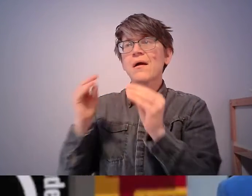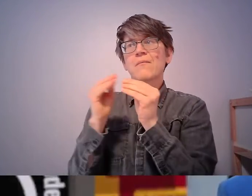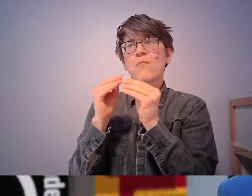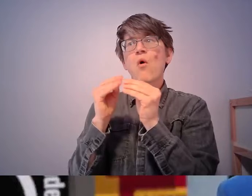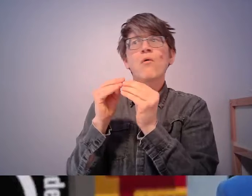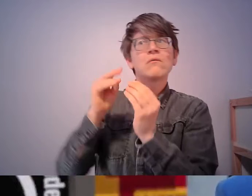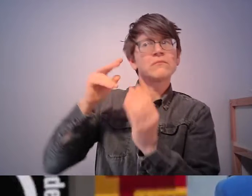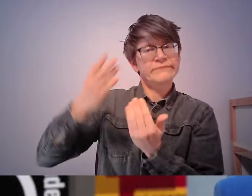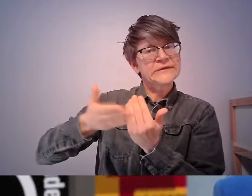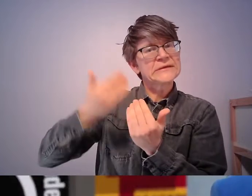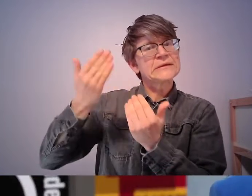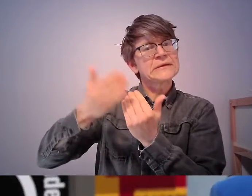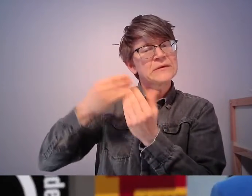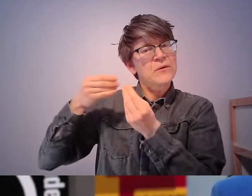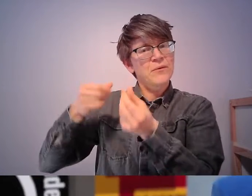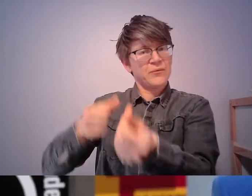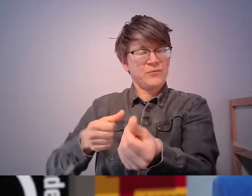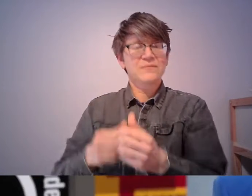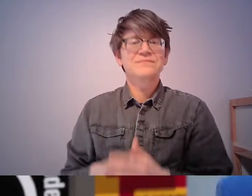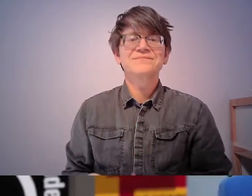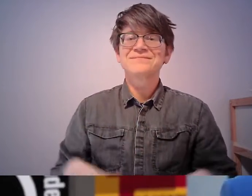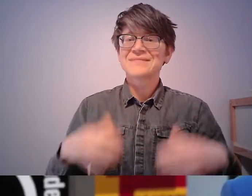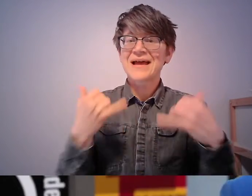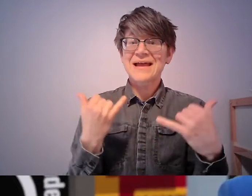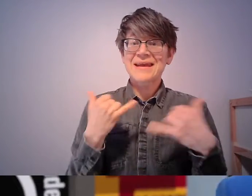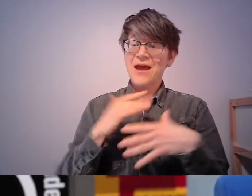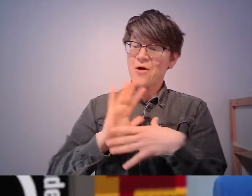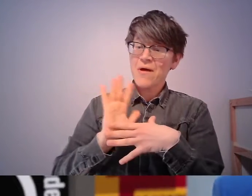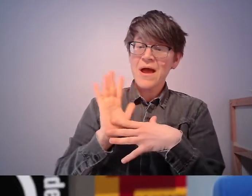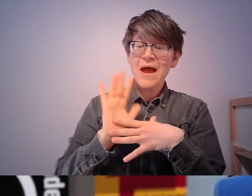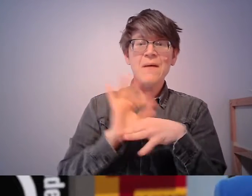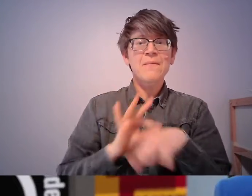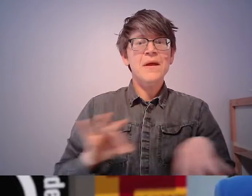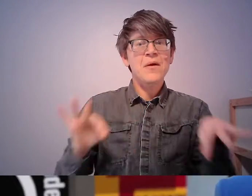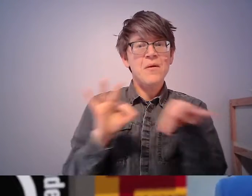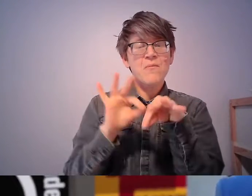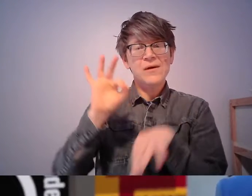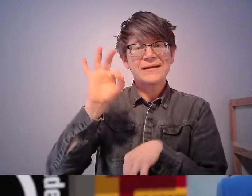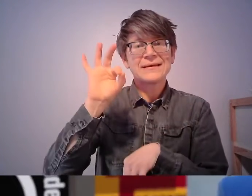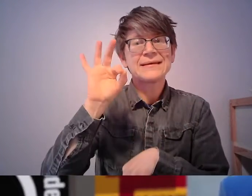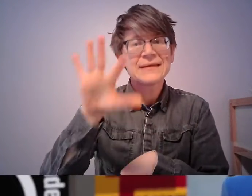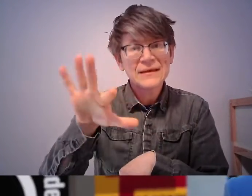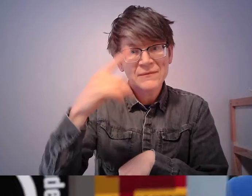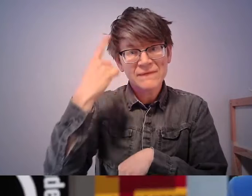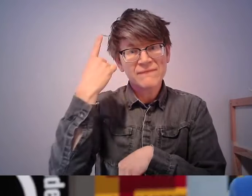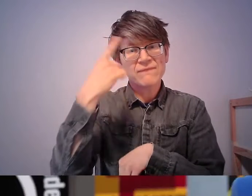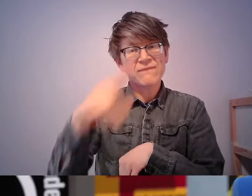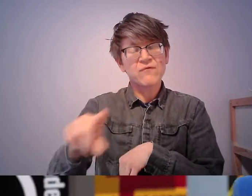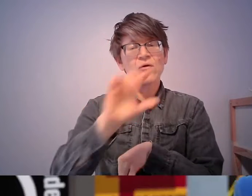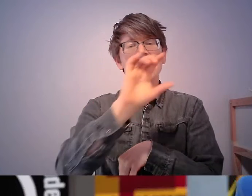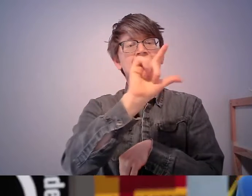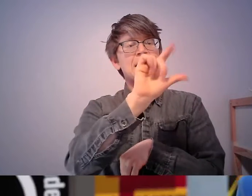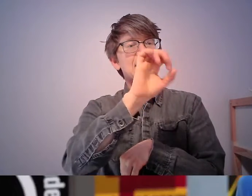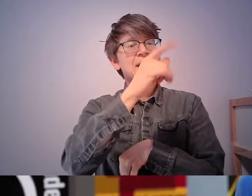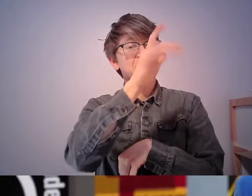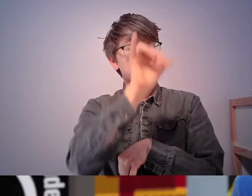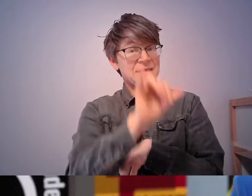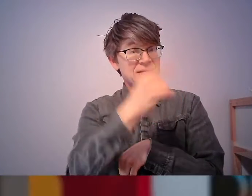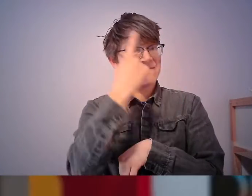In this video, I'm adding some important tips to the legibility factors for long-form